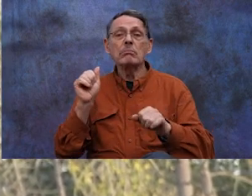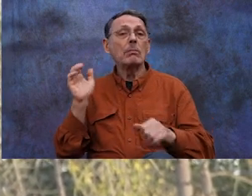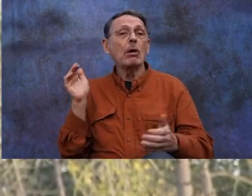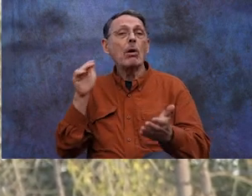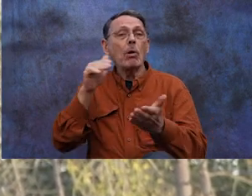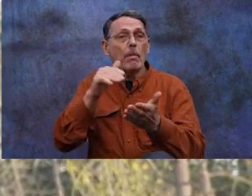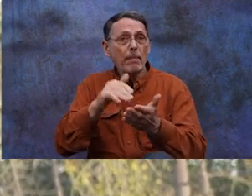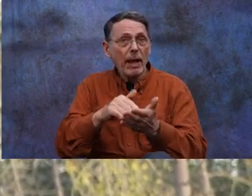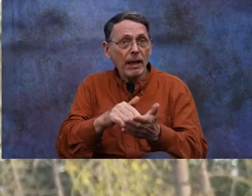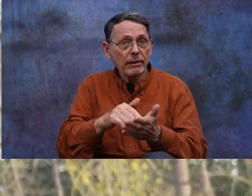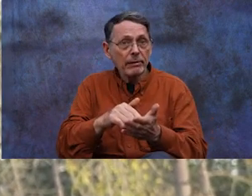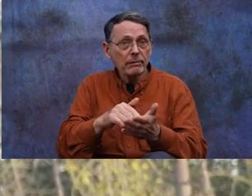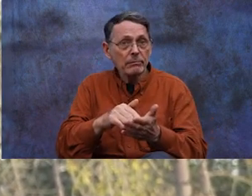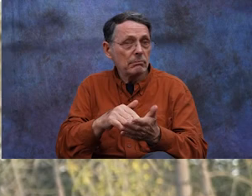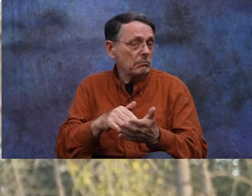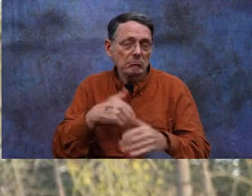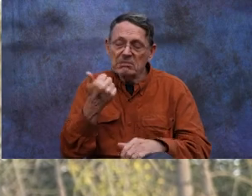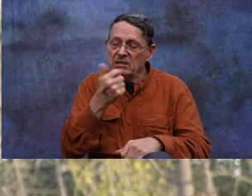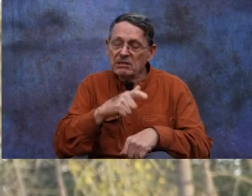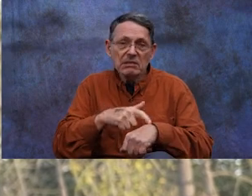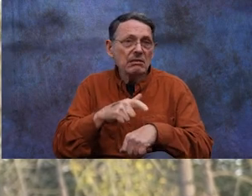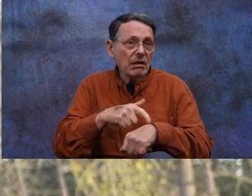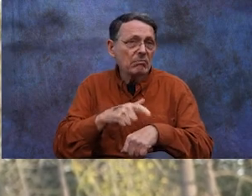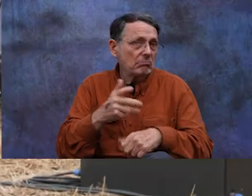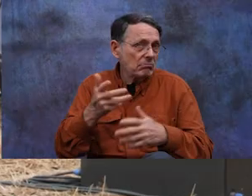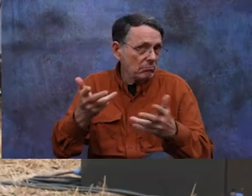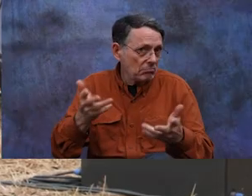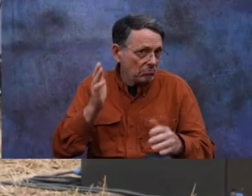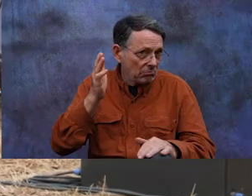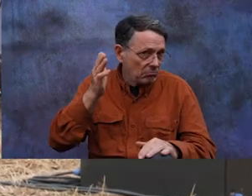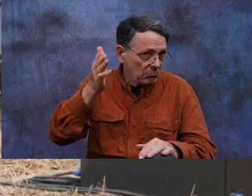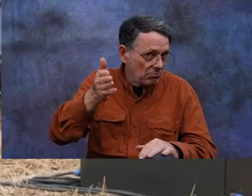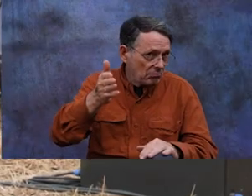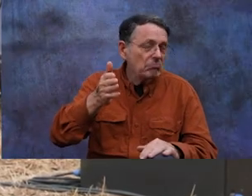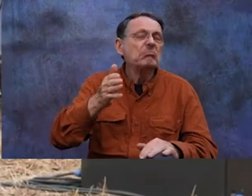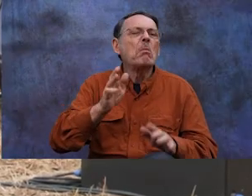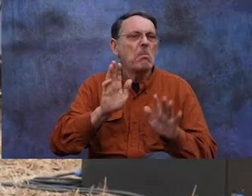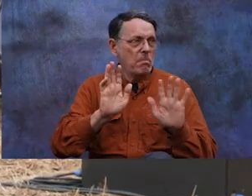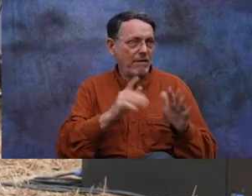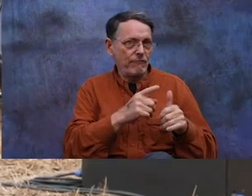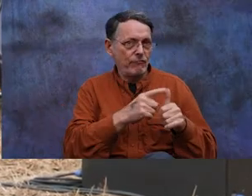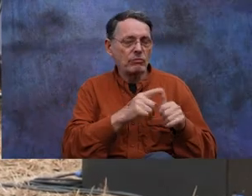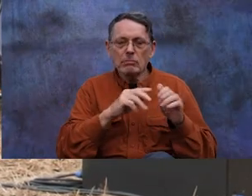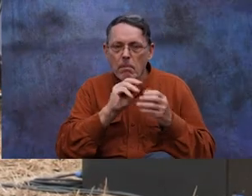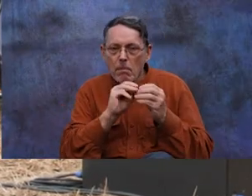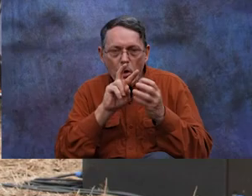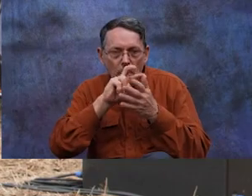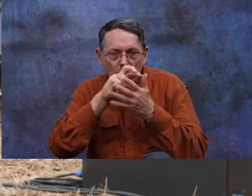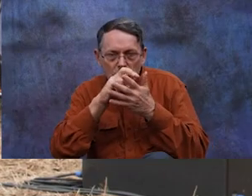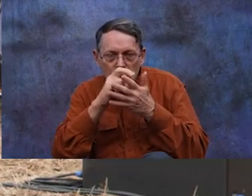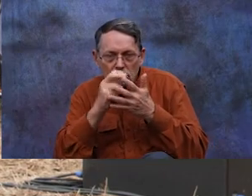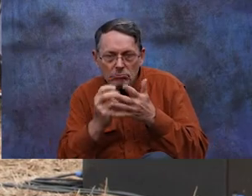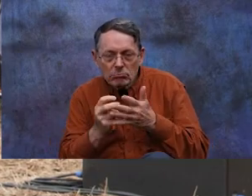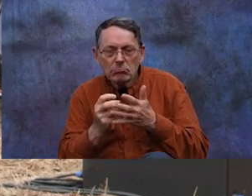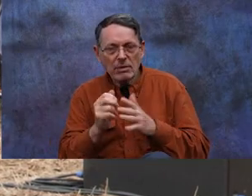We are going to go, for those who wish, a little deeper into the island. But if you are in